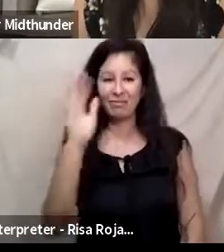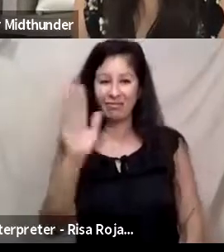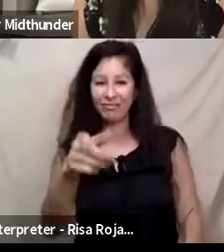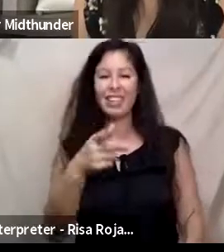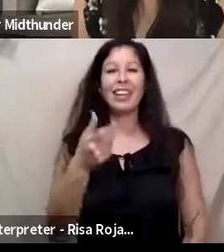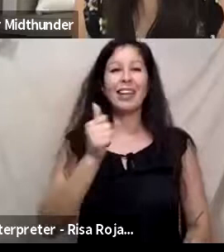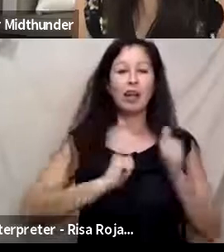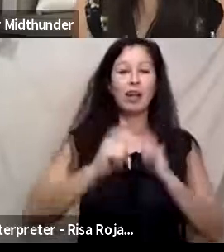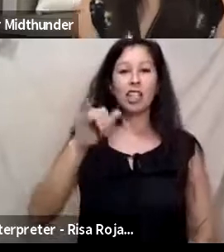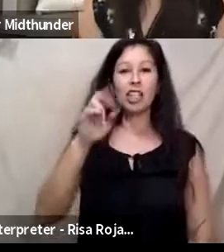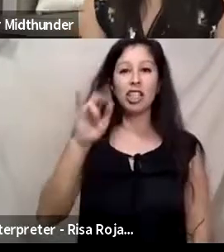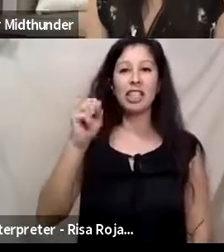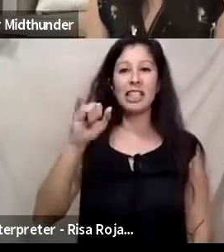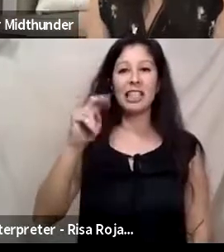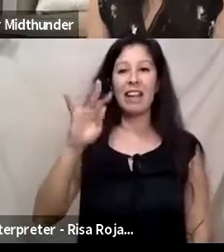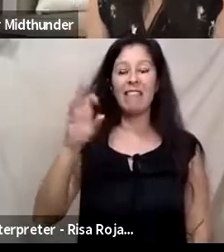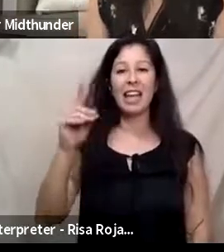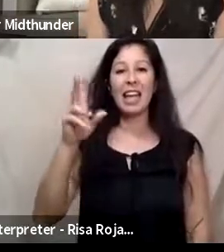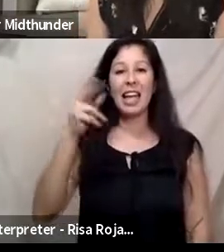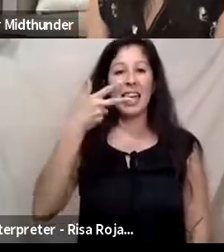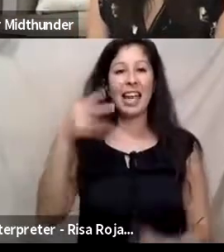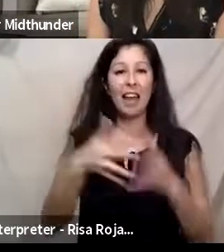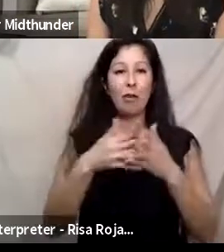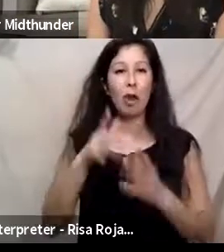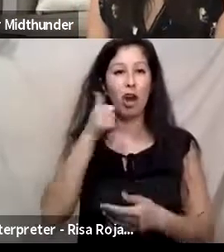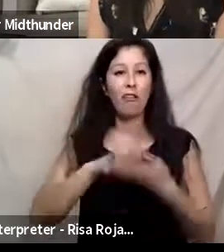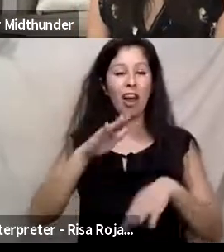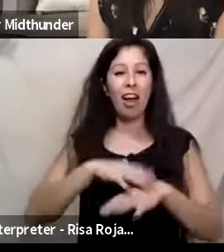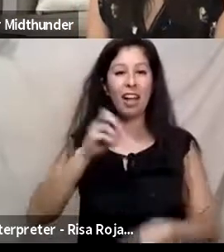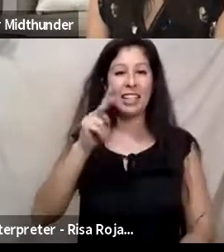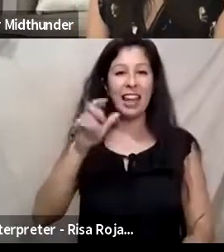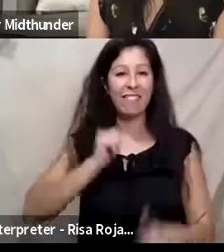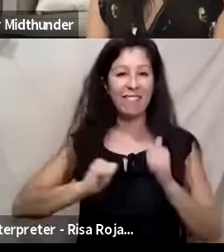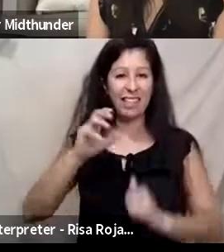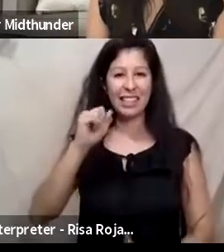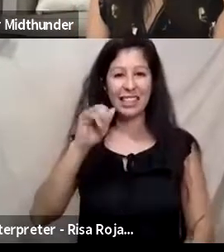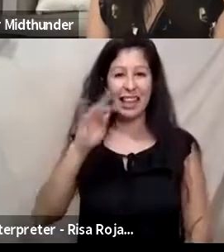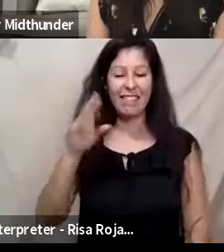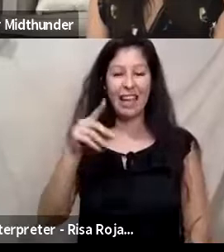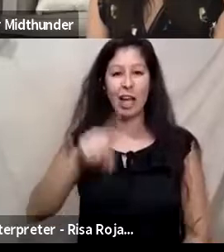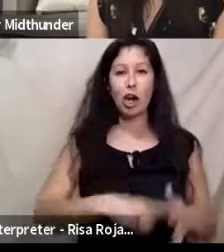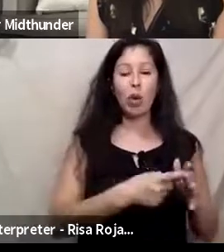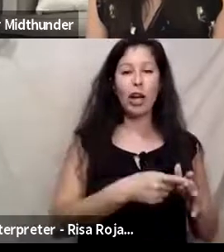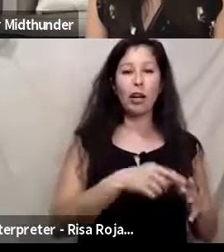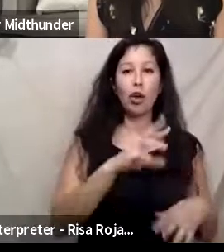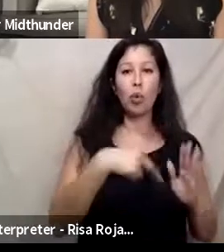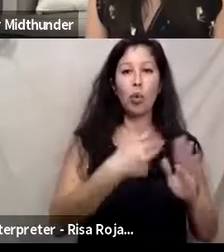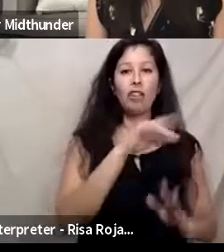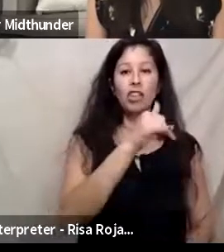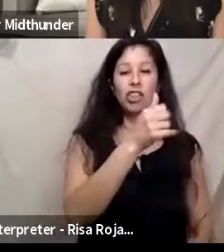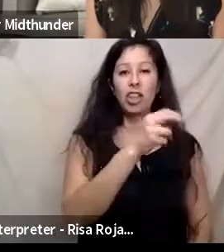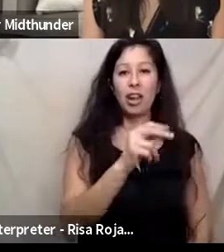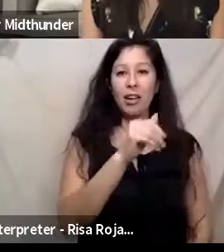portrayed Jerry Seinfeld's Native American girlfriend on Seinfeld, and originated the role of Jonna in the Tony Award-winning